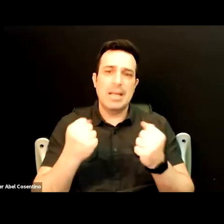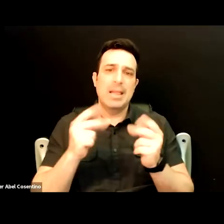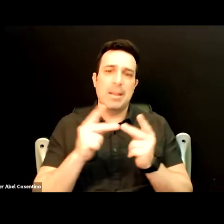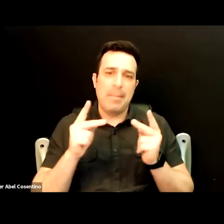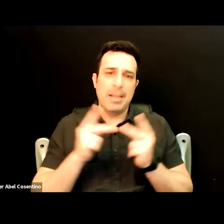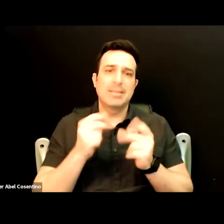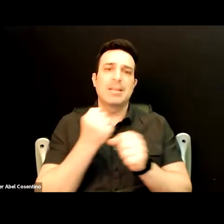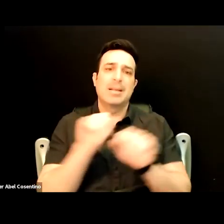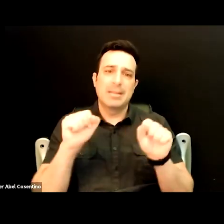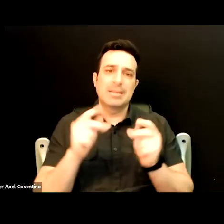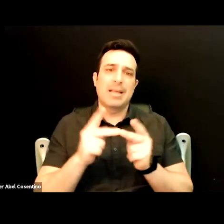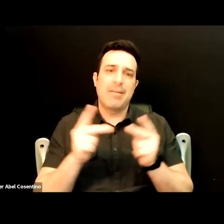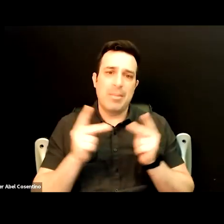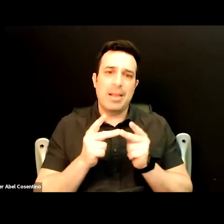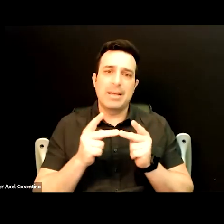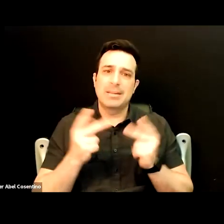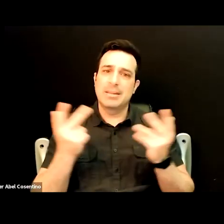a safe place. And